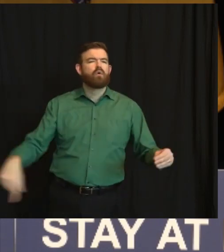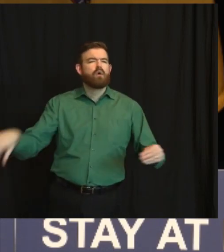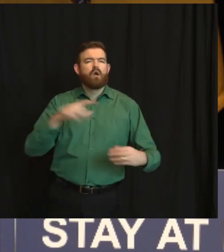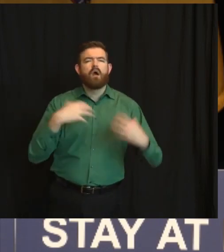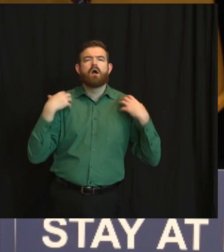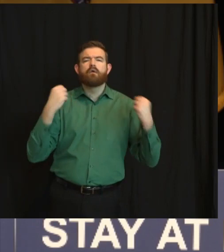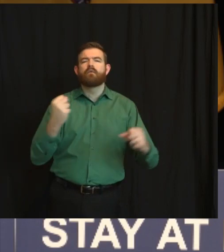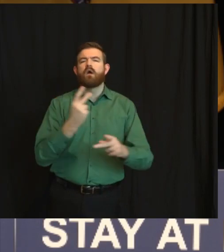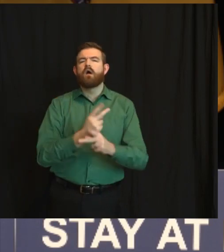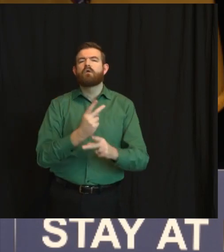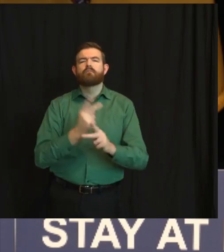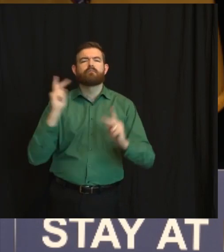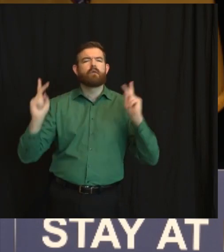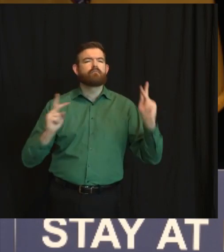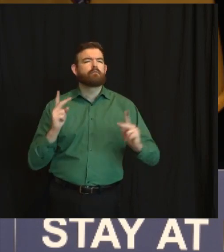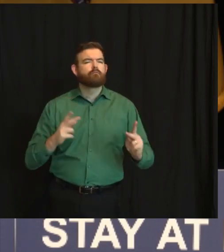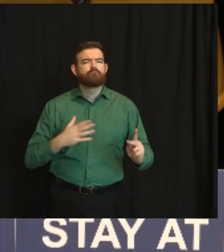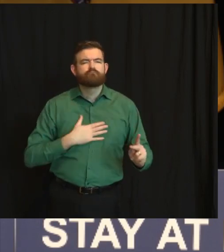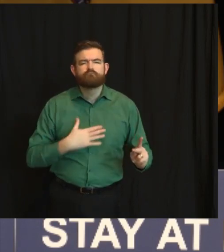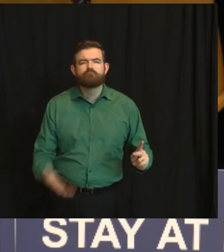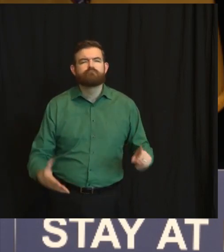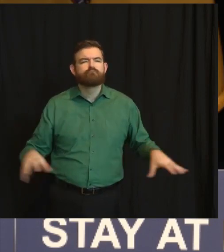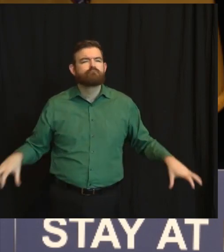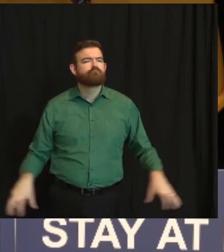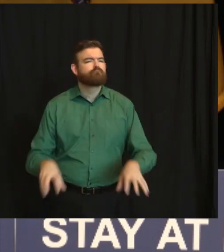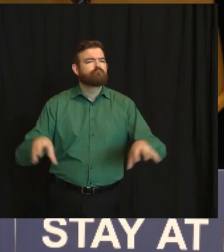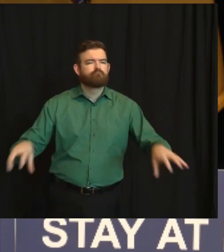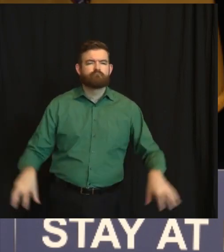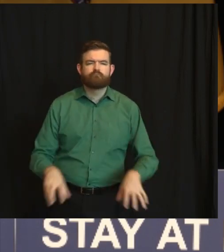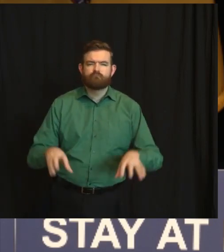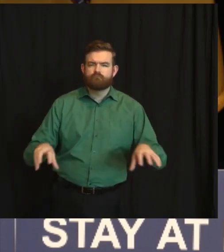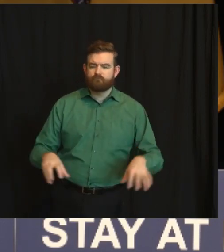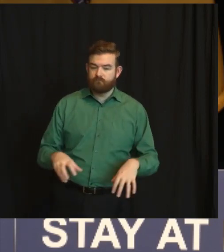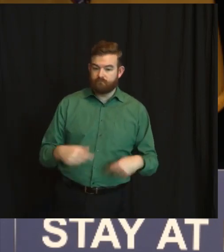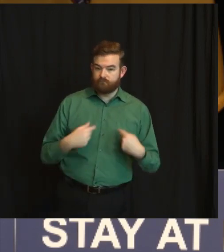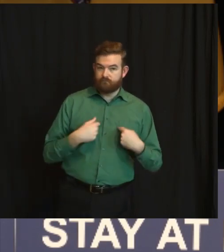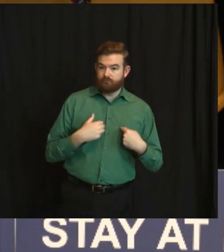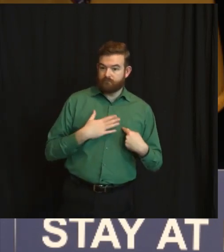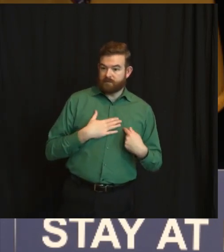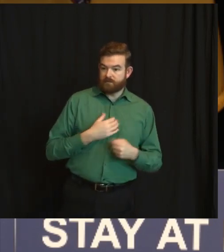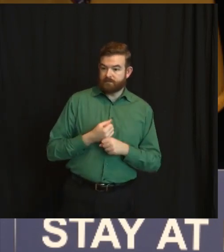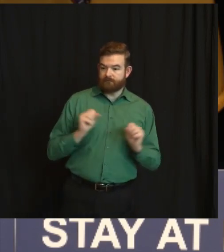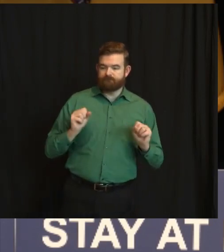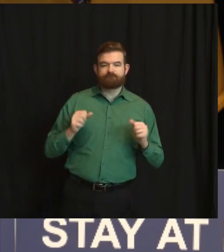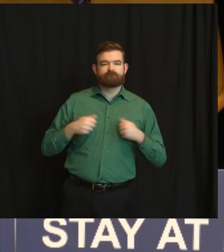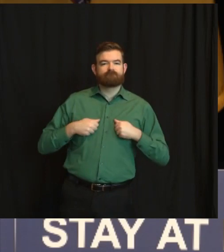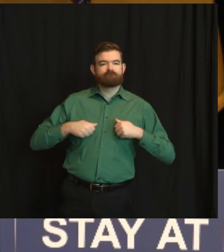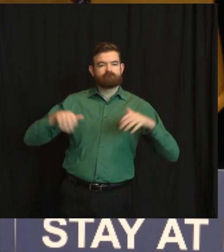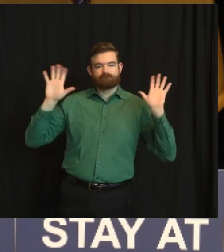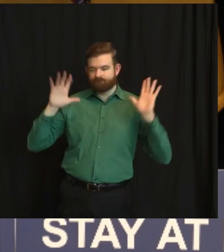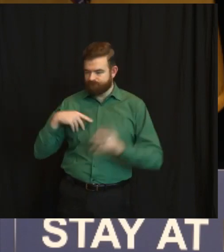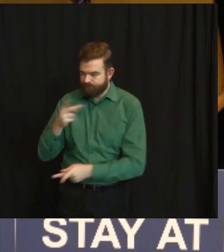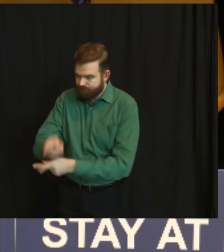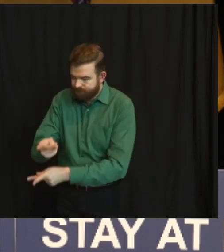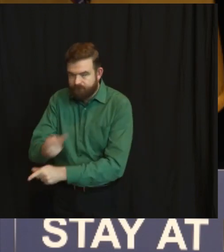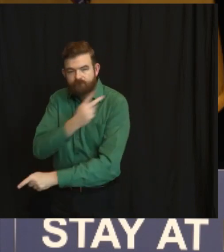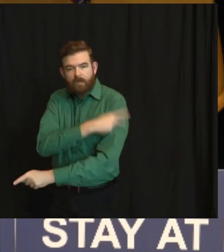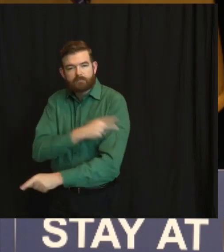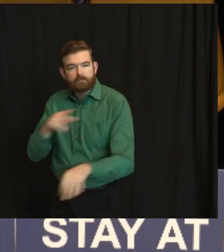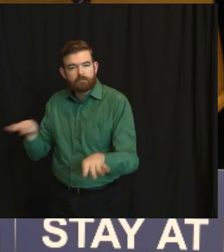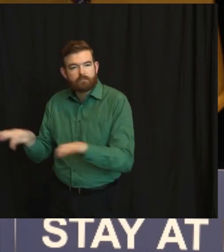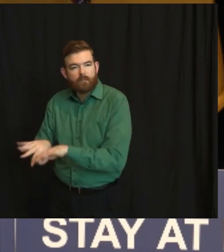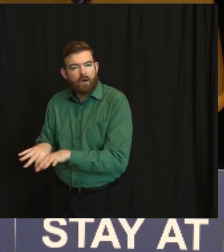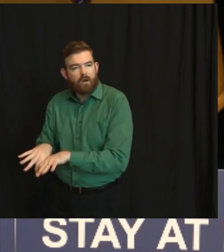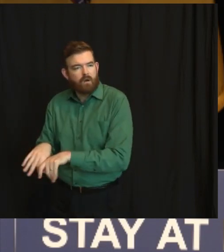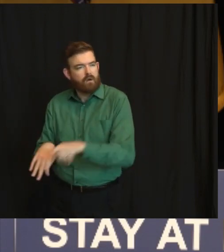putting the needs of their patients well before their own, and we're grateful for their work. We can all help them by continuing